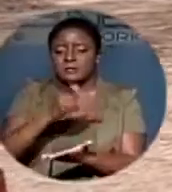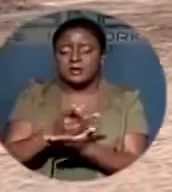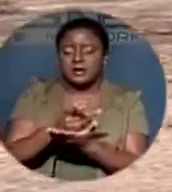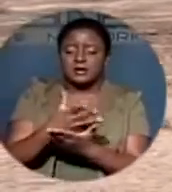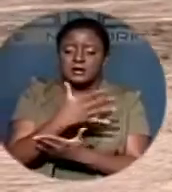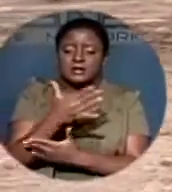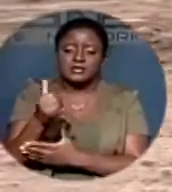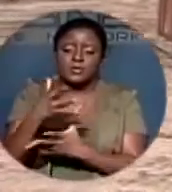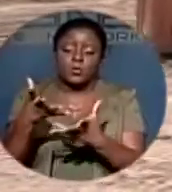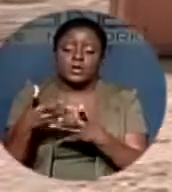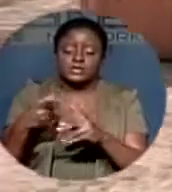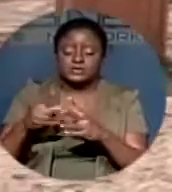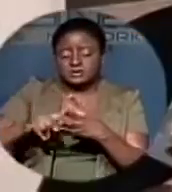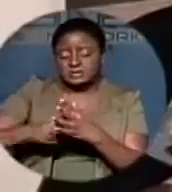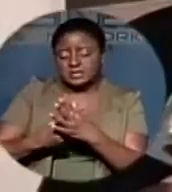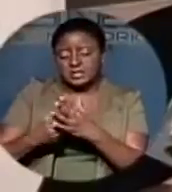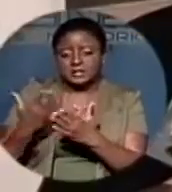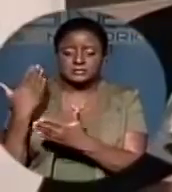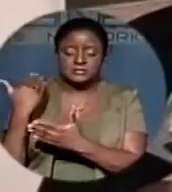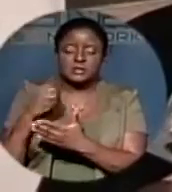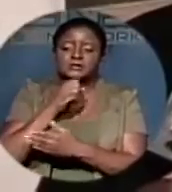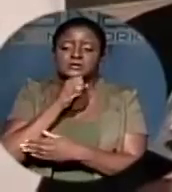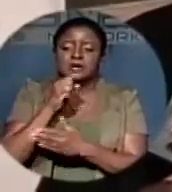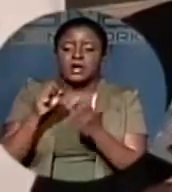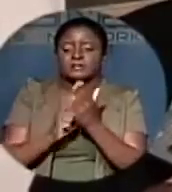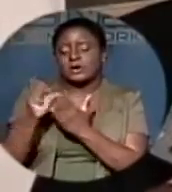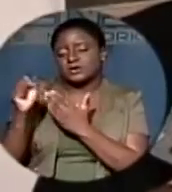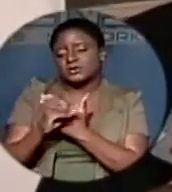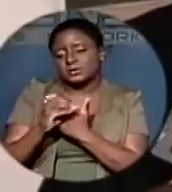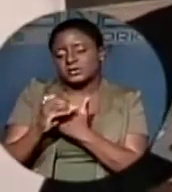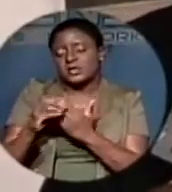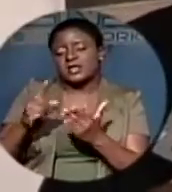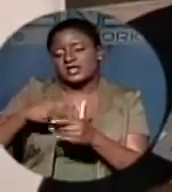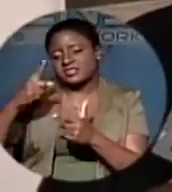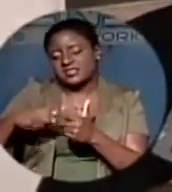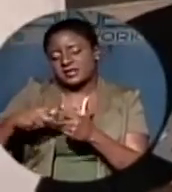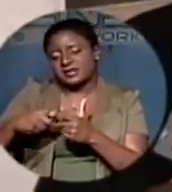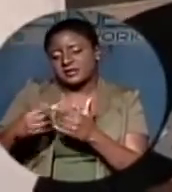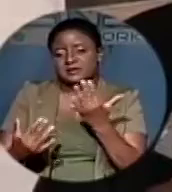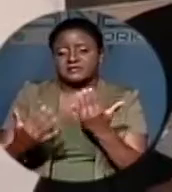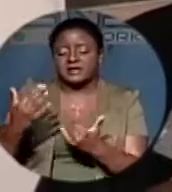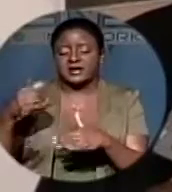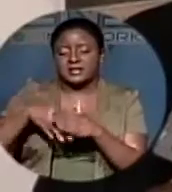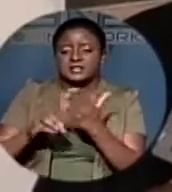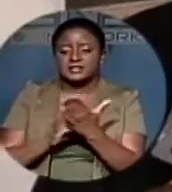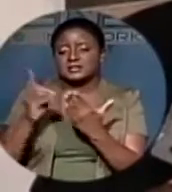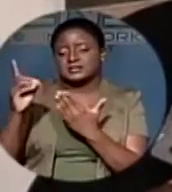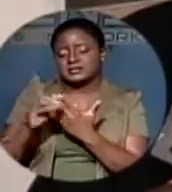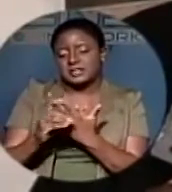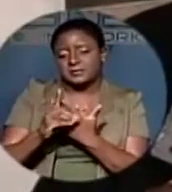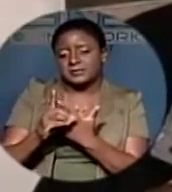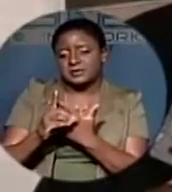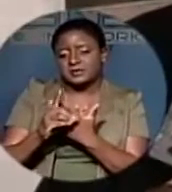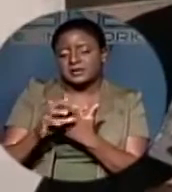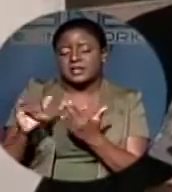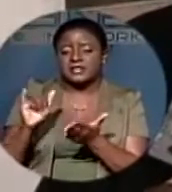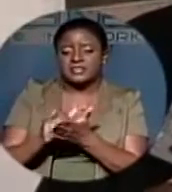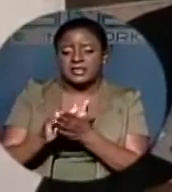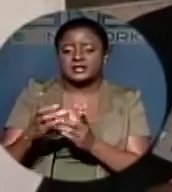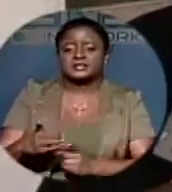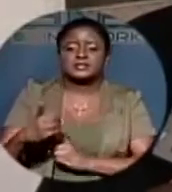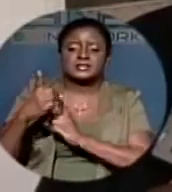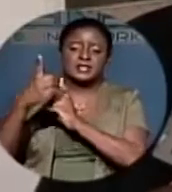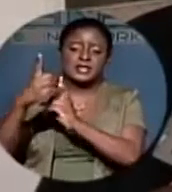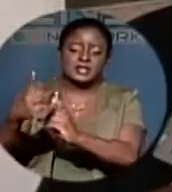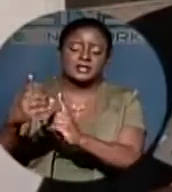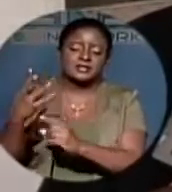delayed, and then we had the devastating fire in December, and so that threw them back again. But we're now on track